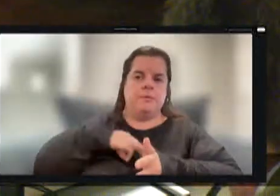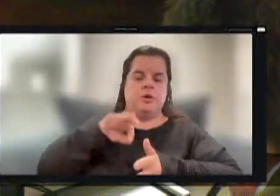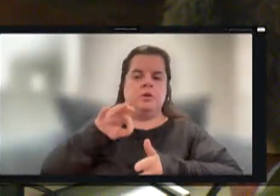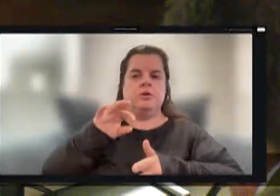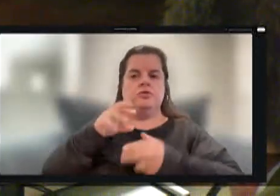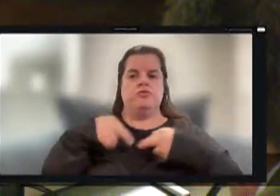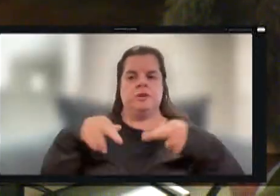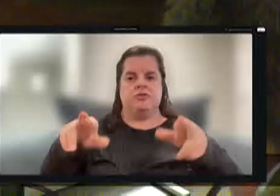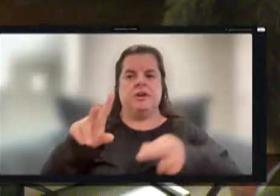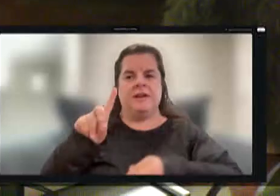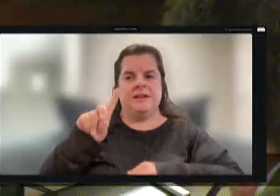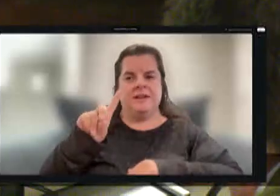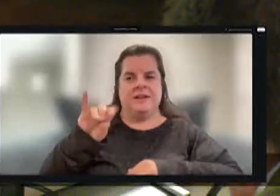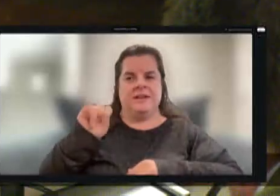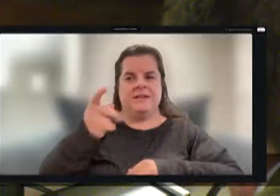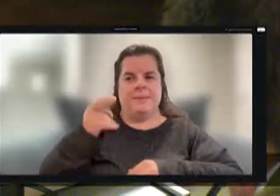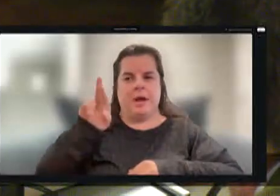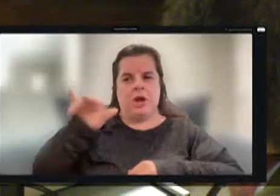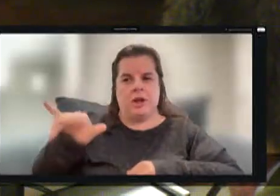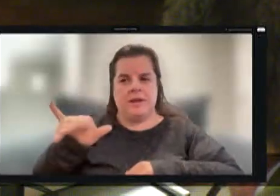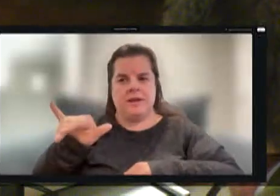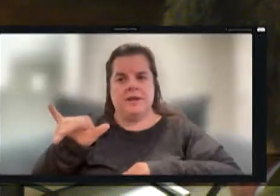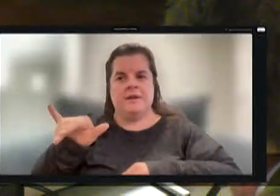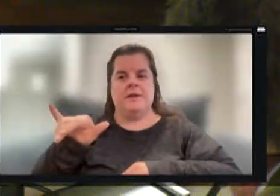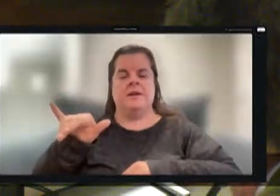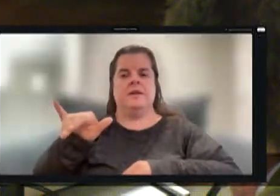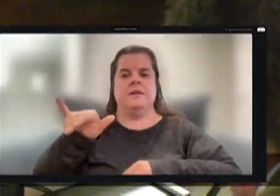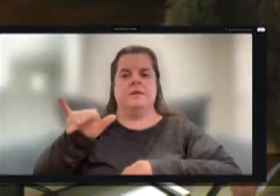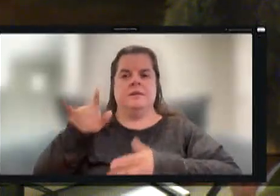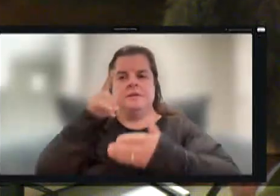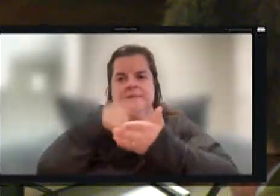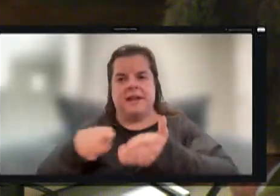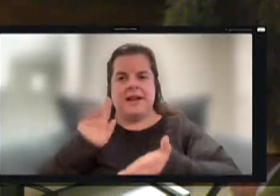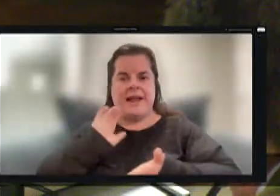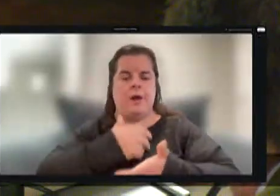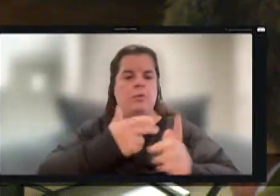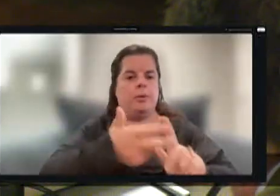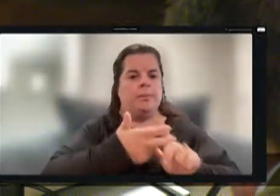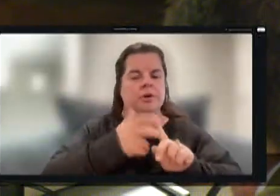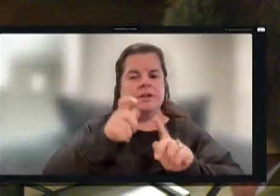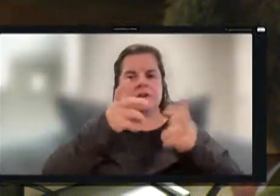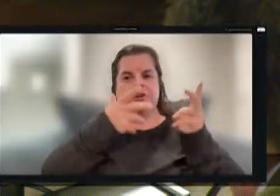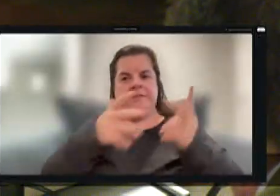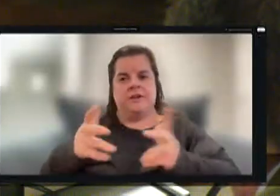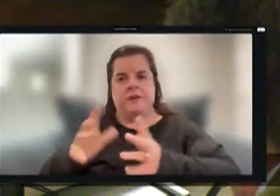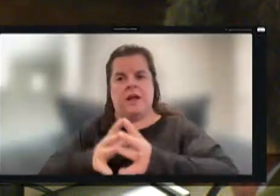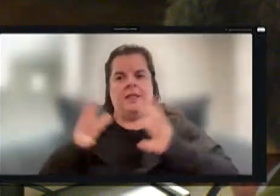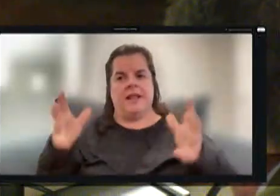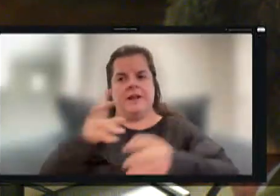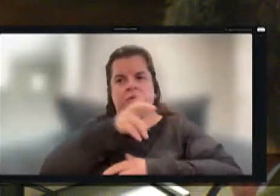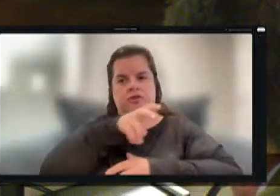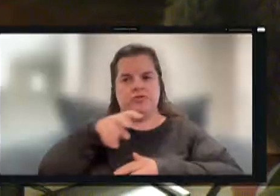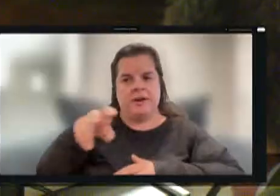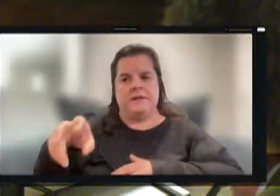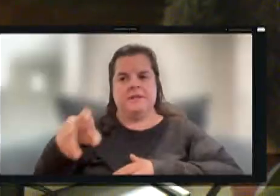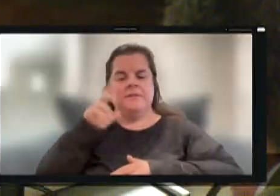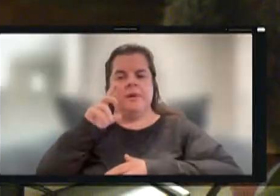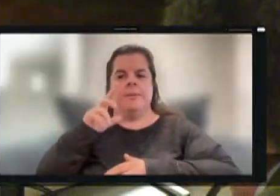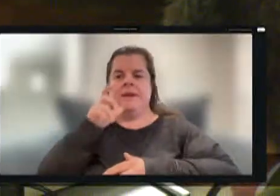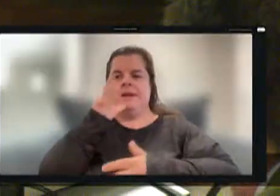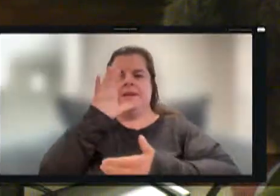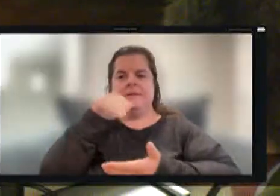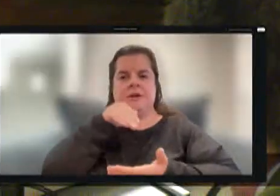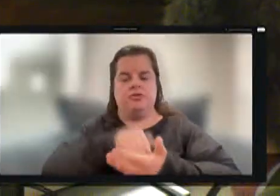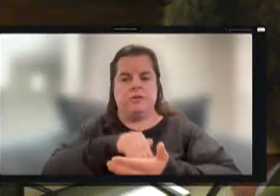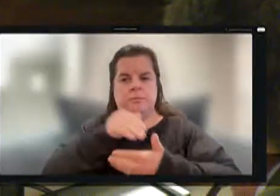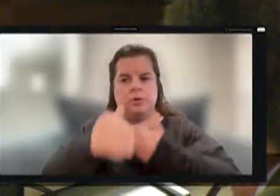mentioned, our procurement process still needs to complete quite a bit of transition away from being a decentralized process